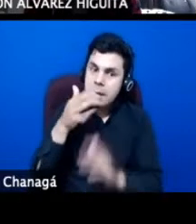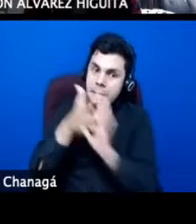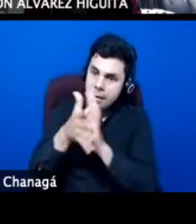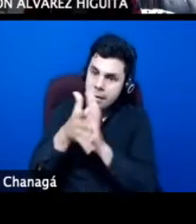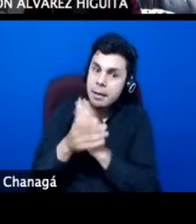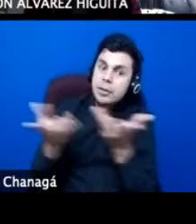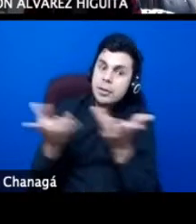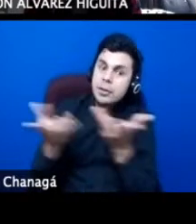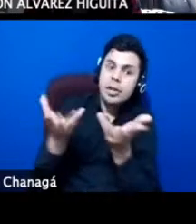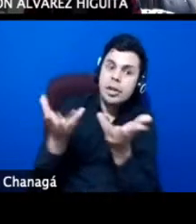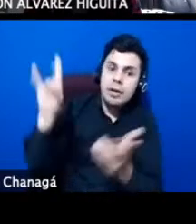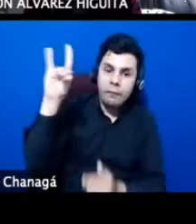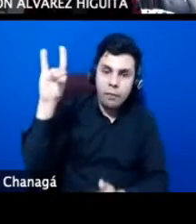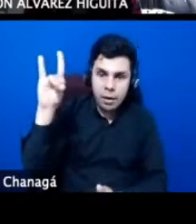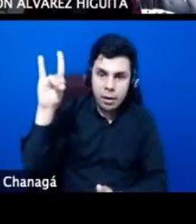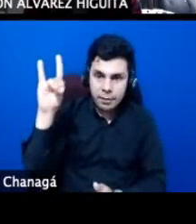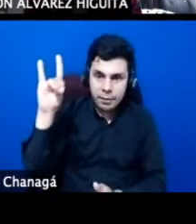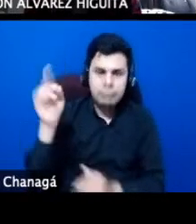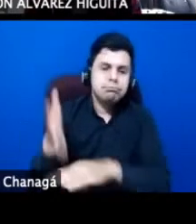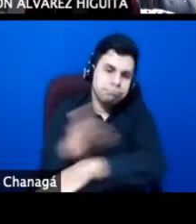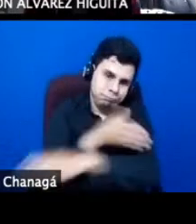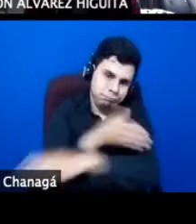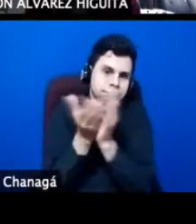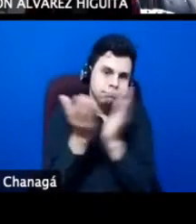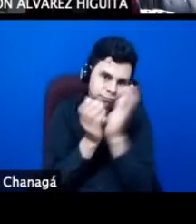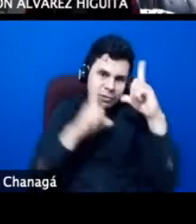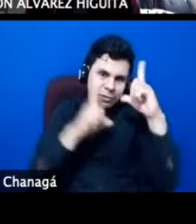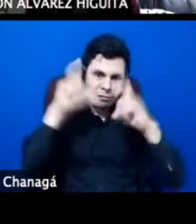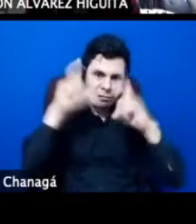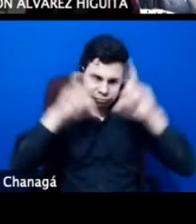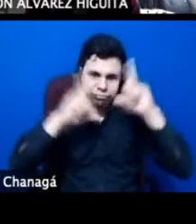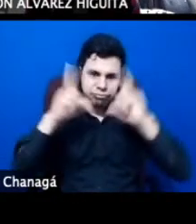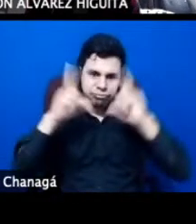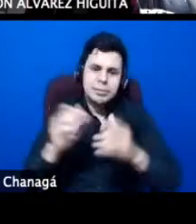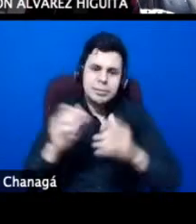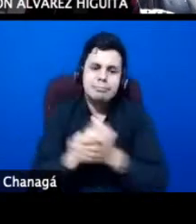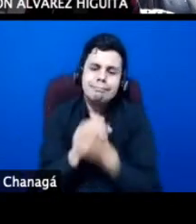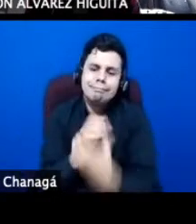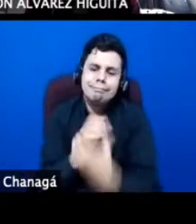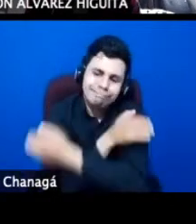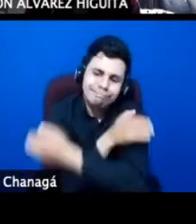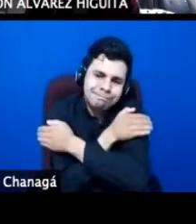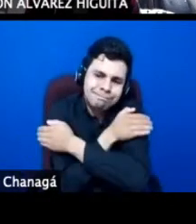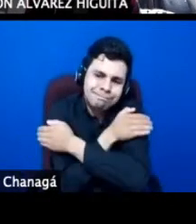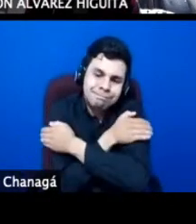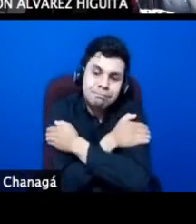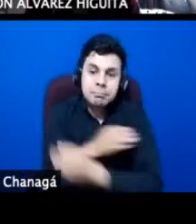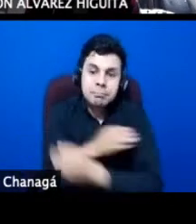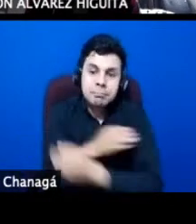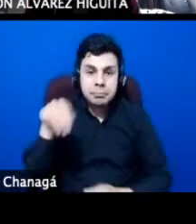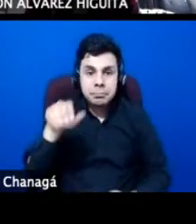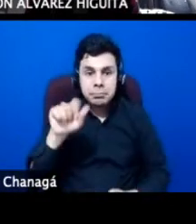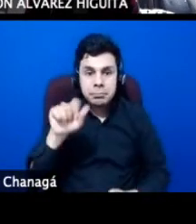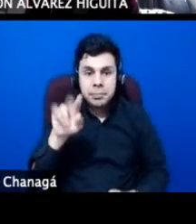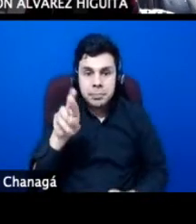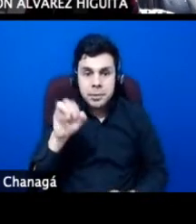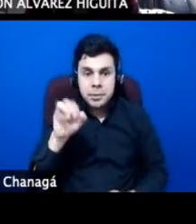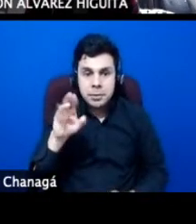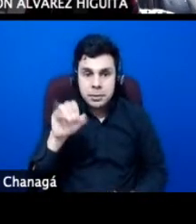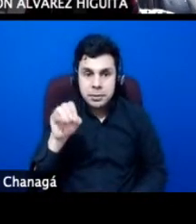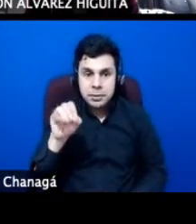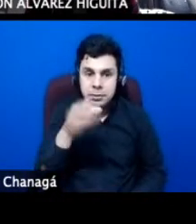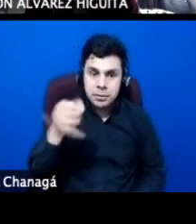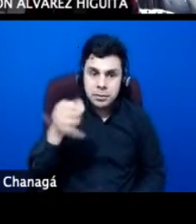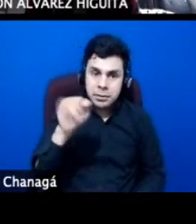en Buenos Aires fotografía. Dice que un abrazo. Mauricio Jiménez, que excelente conversación, también